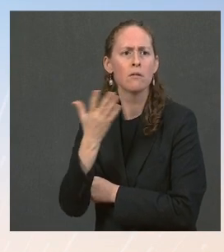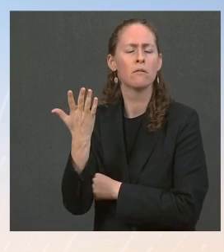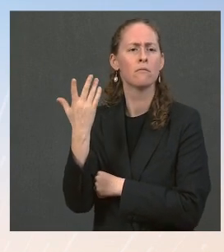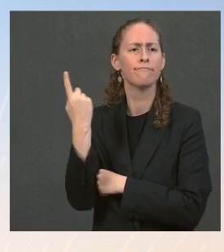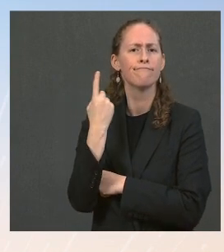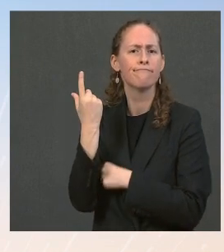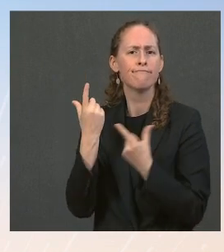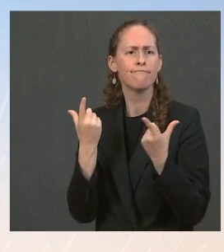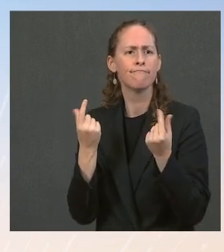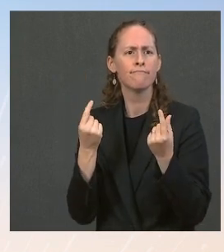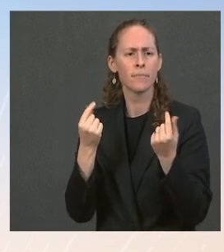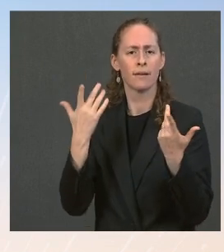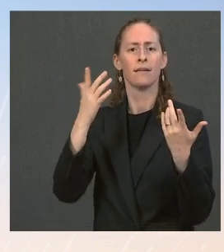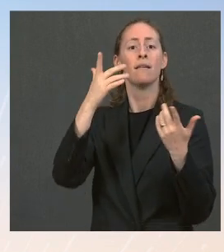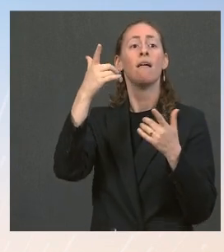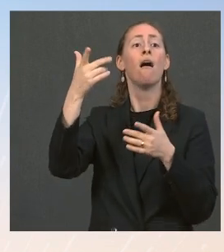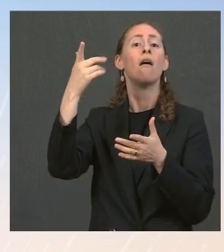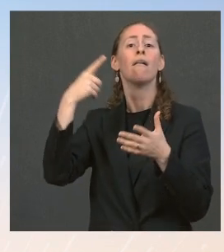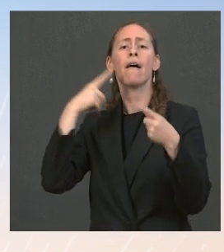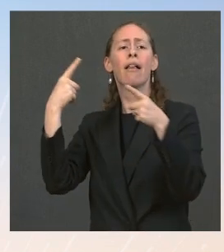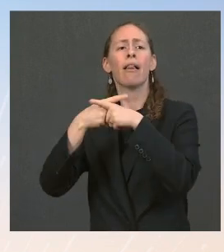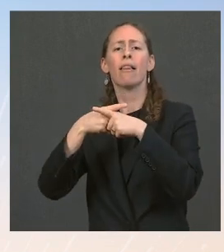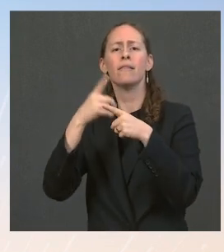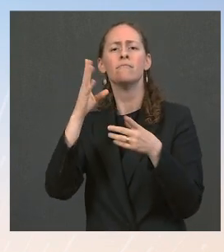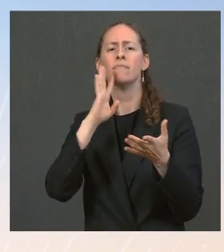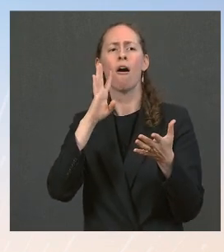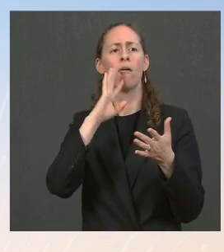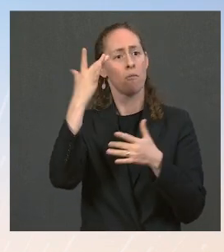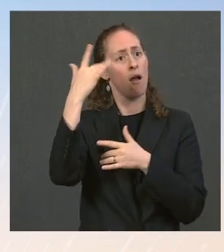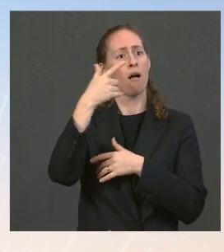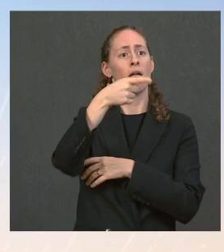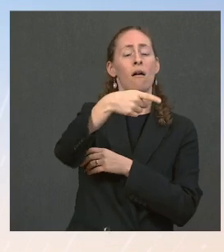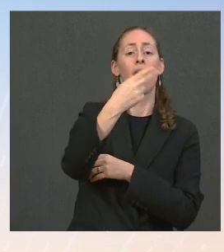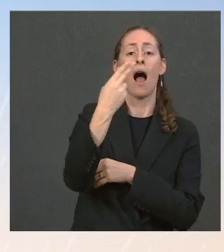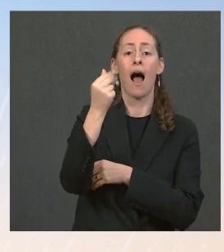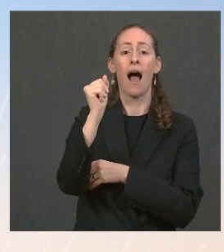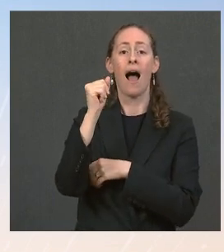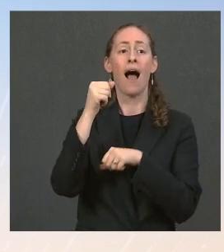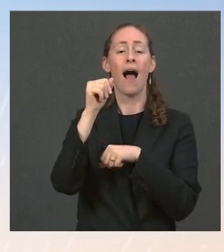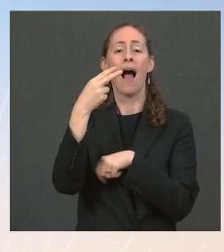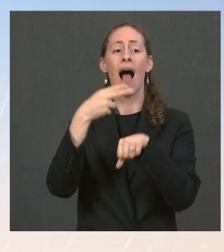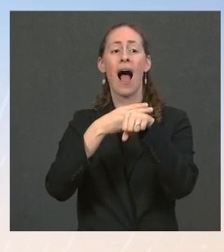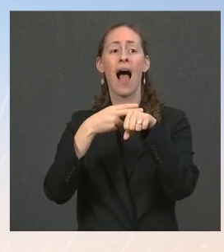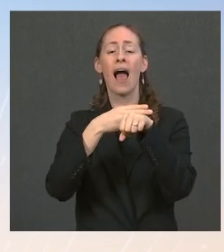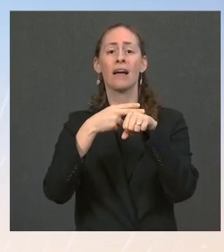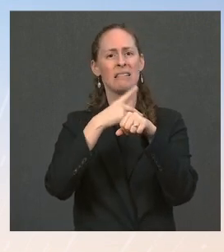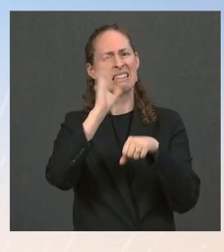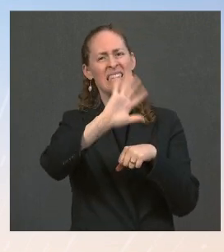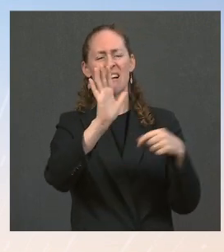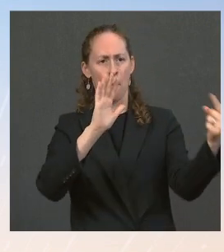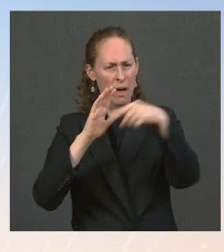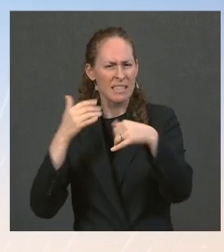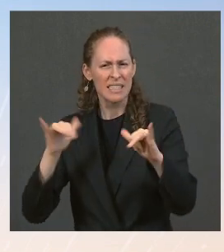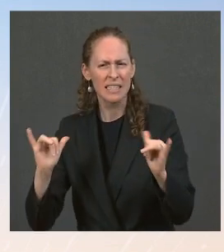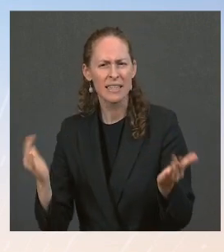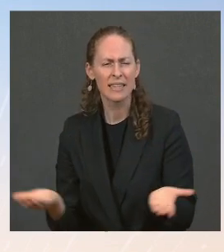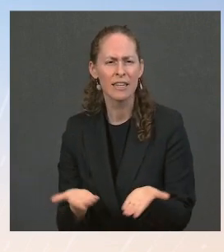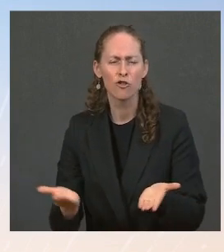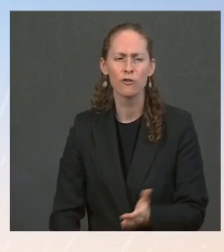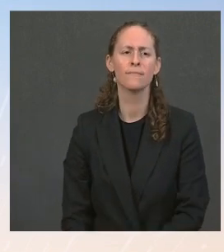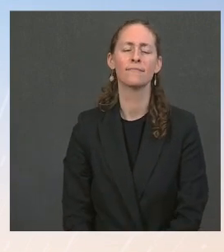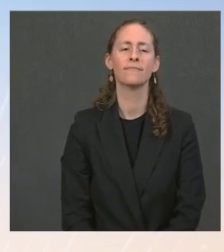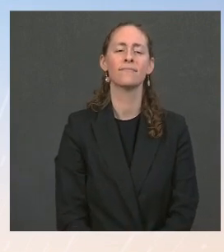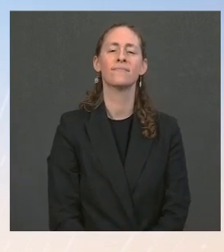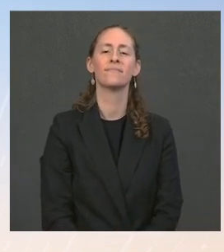border? Well, let me explain to you a little bit of how the process works. So DHS, the Department of Homeland Security, continues to